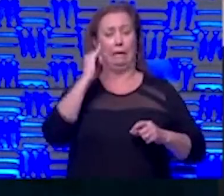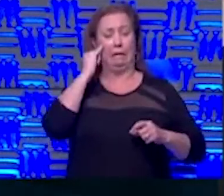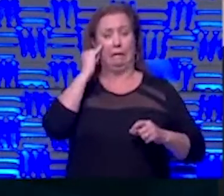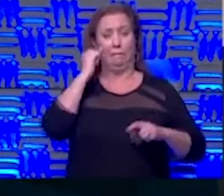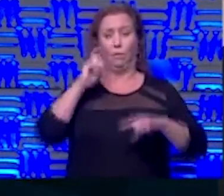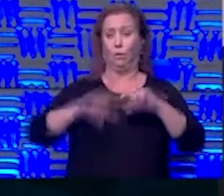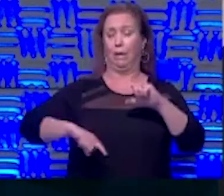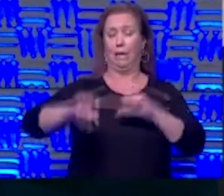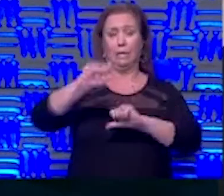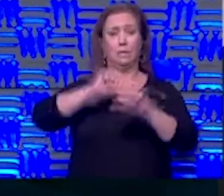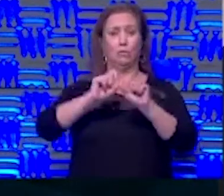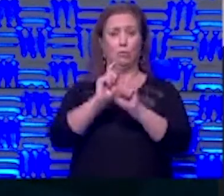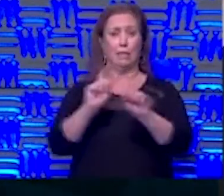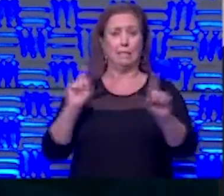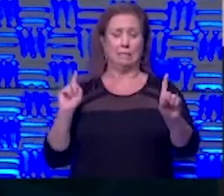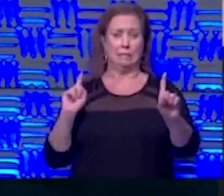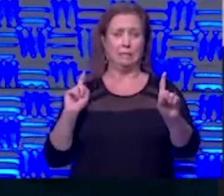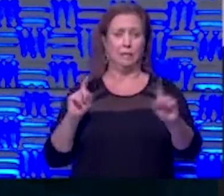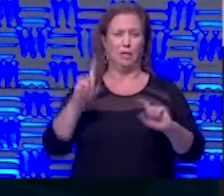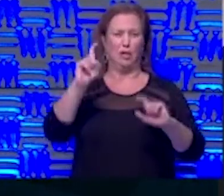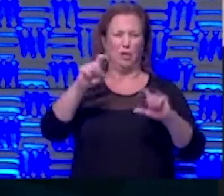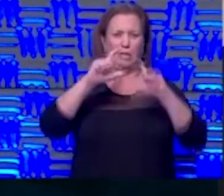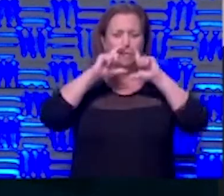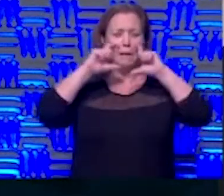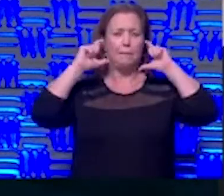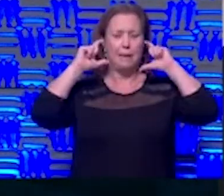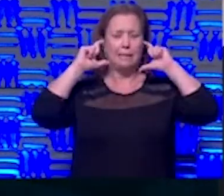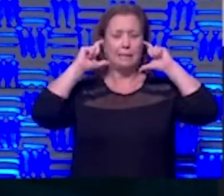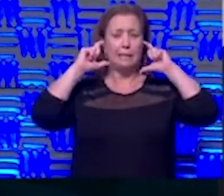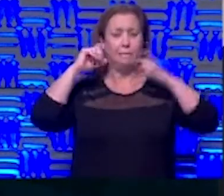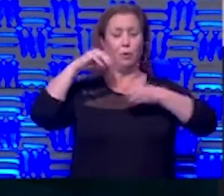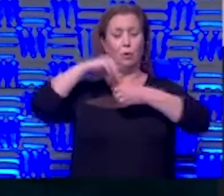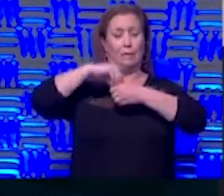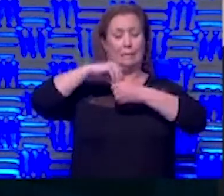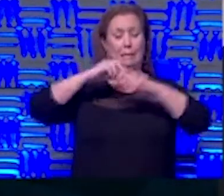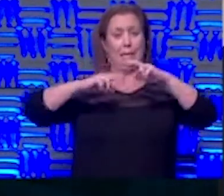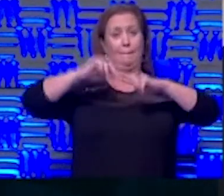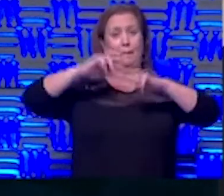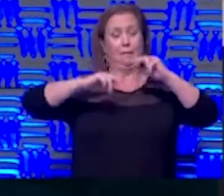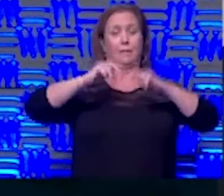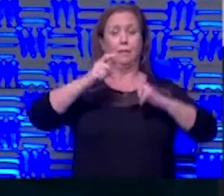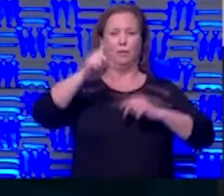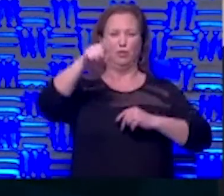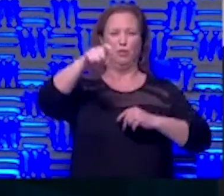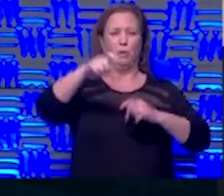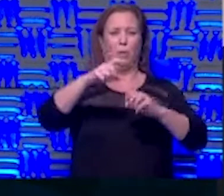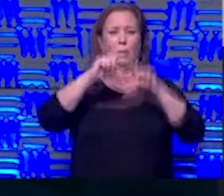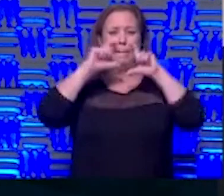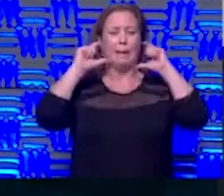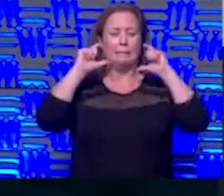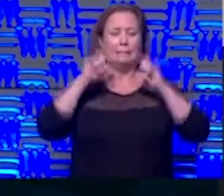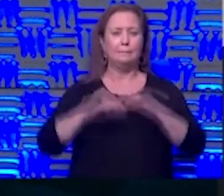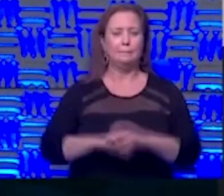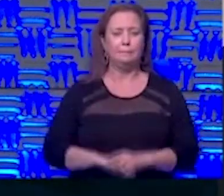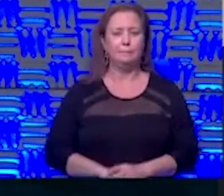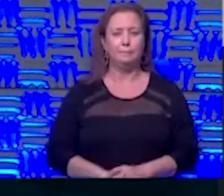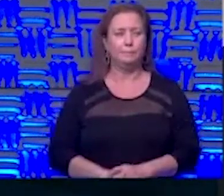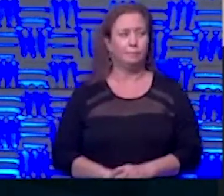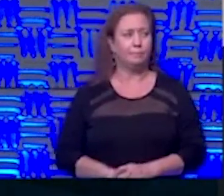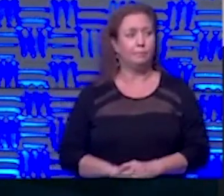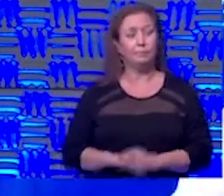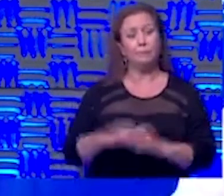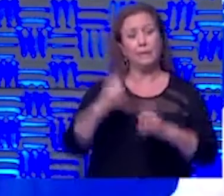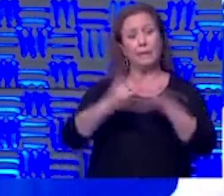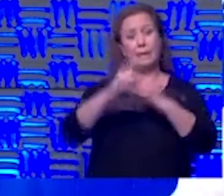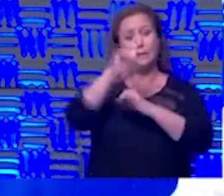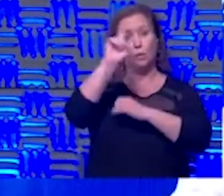can't socially distance, you need to be in a mask. And if you're inside a building, you should be in a mask. Final